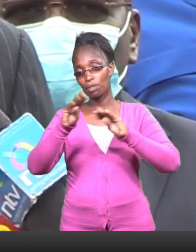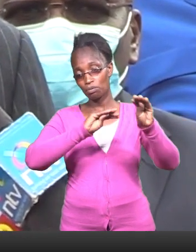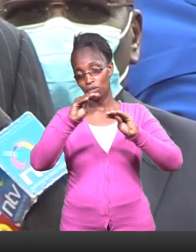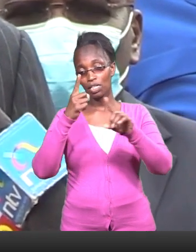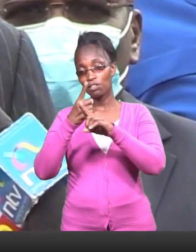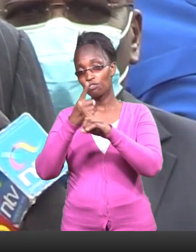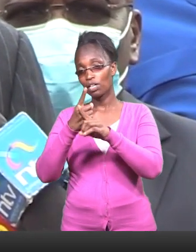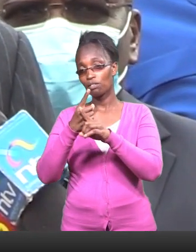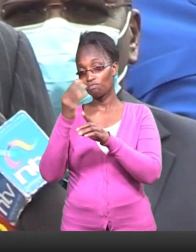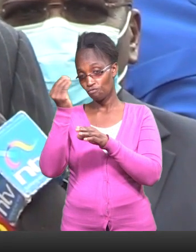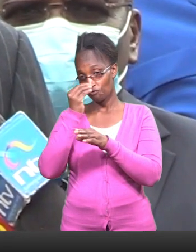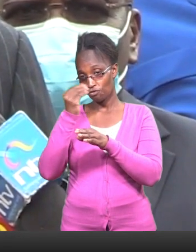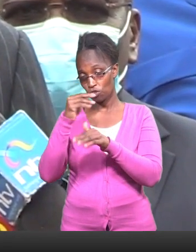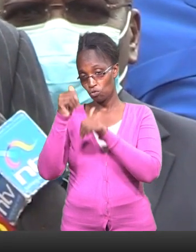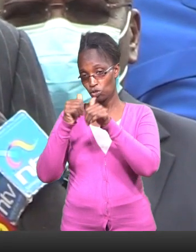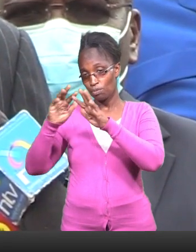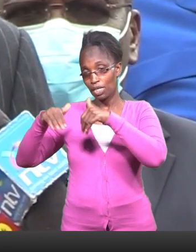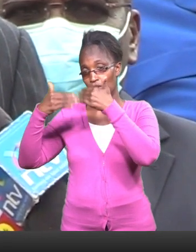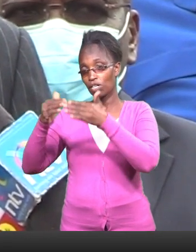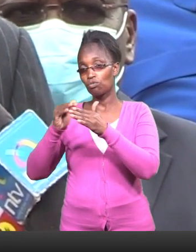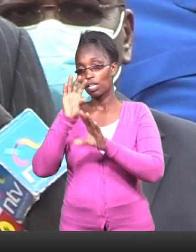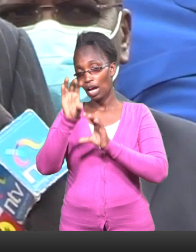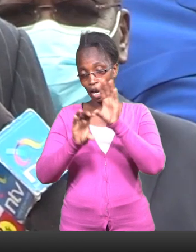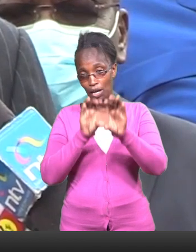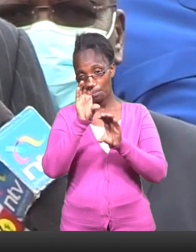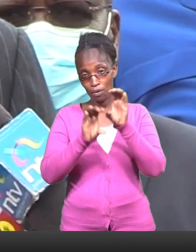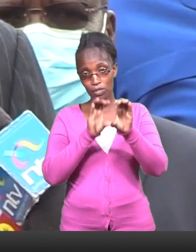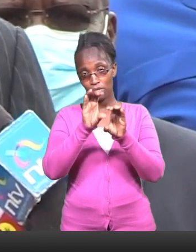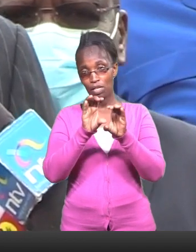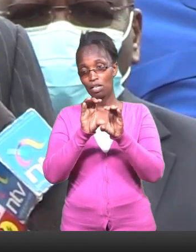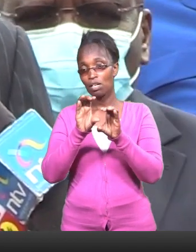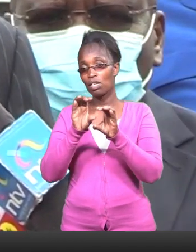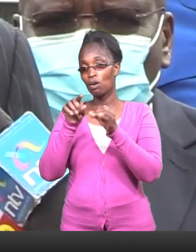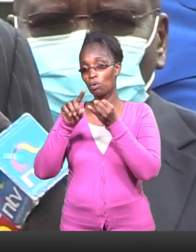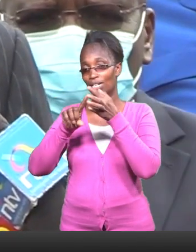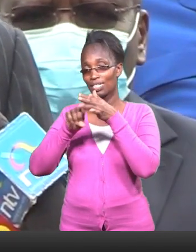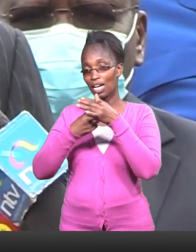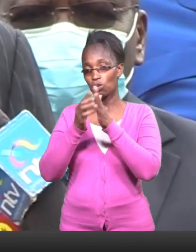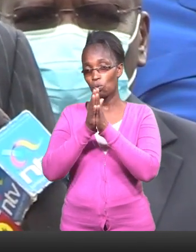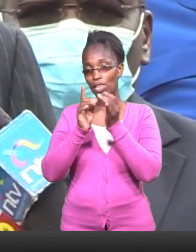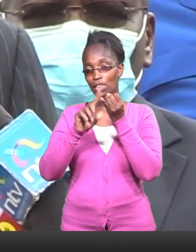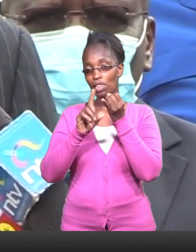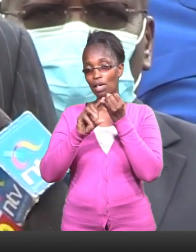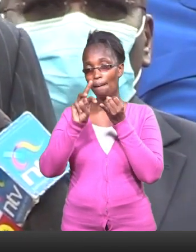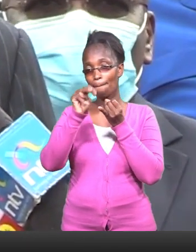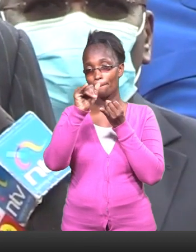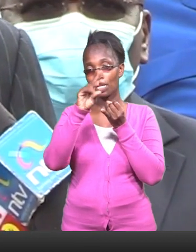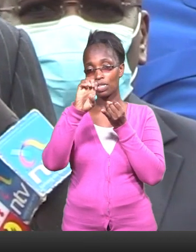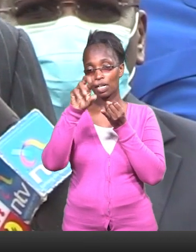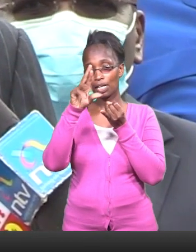truckloads of animal feeds that is going to these counties. The hardest hit, as we said, are counties of